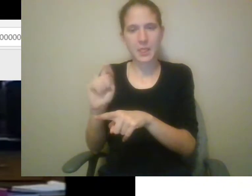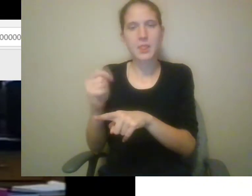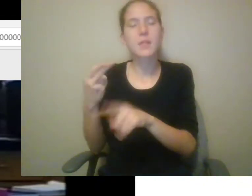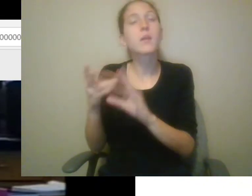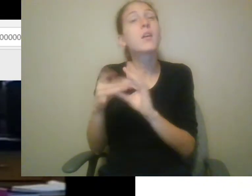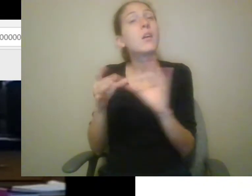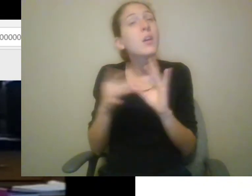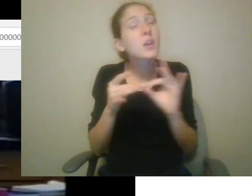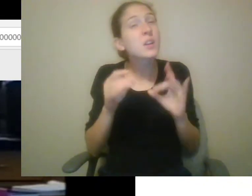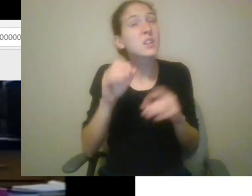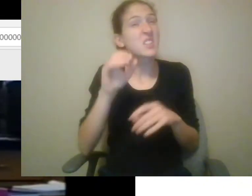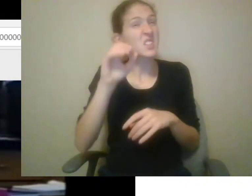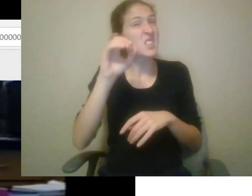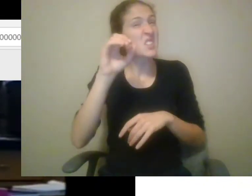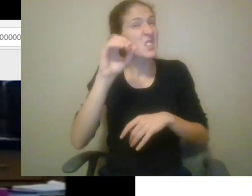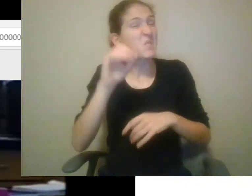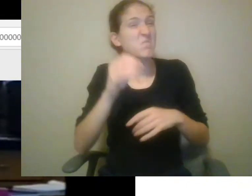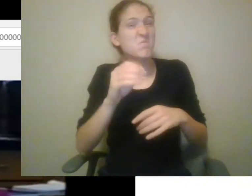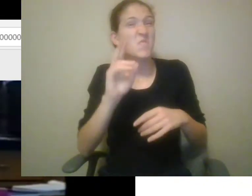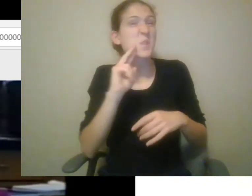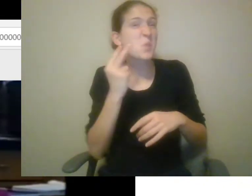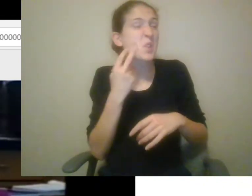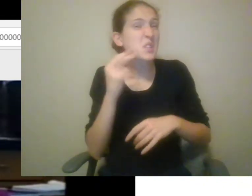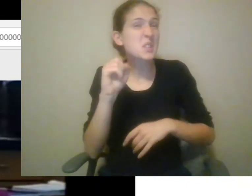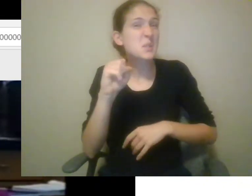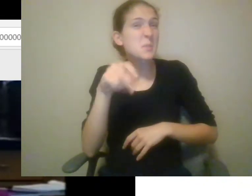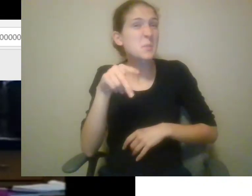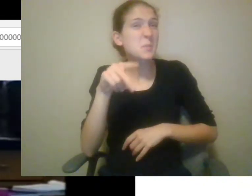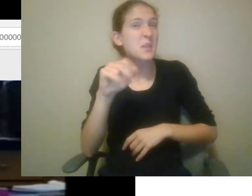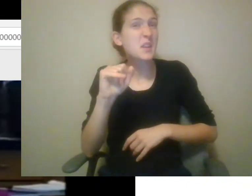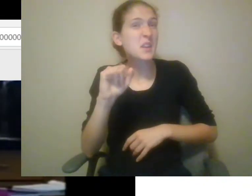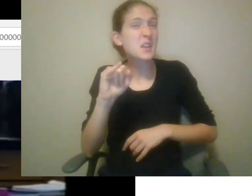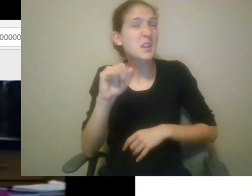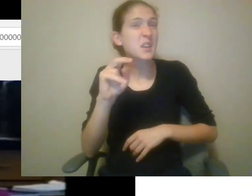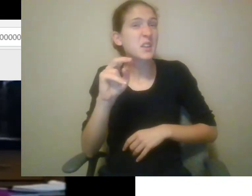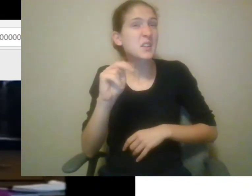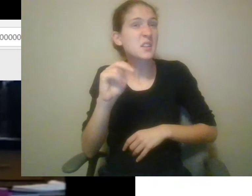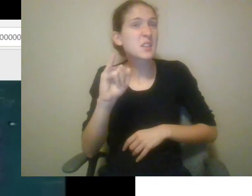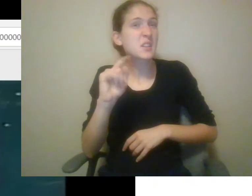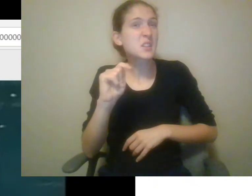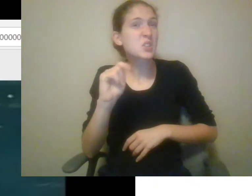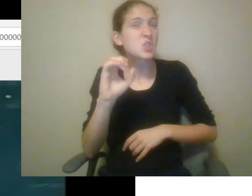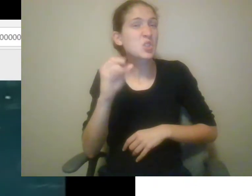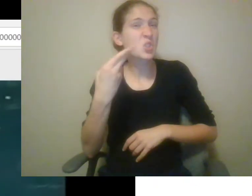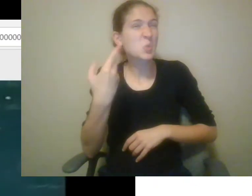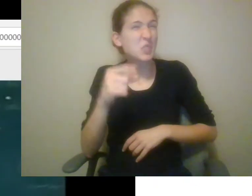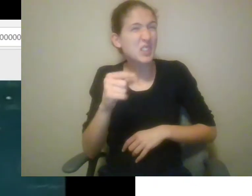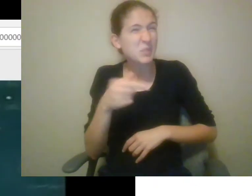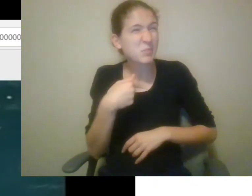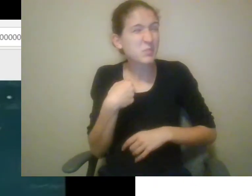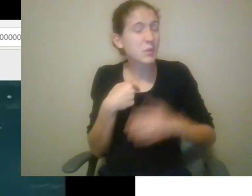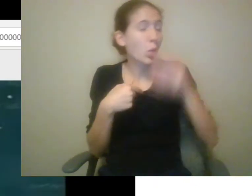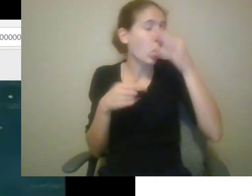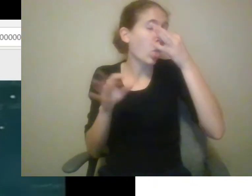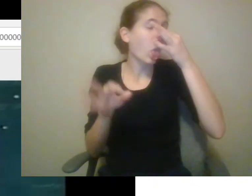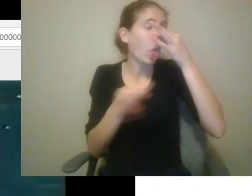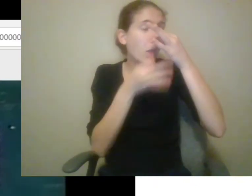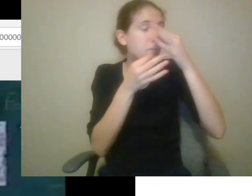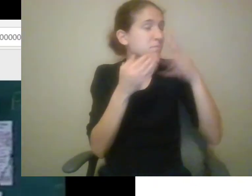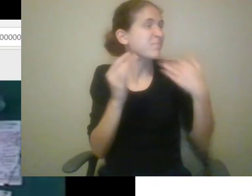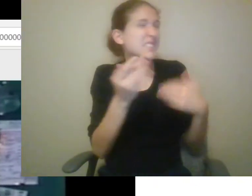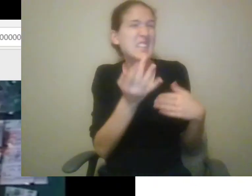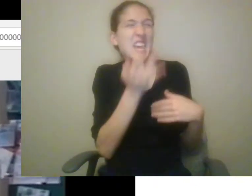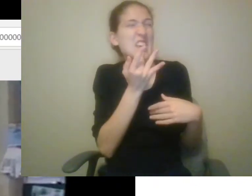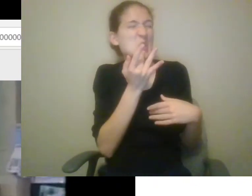it. Now, see, some foods, okay, now there's a difference, okay? Now, some foods, what you're going to experience is you